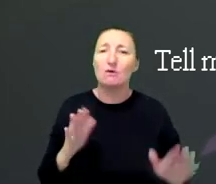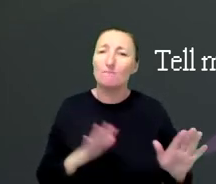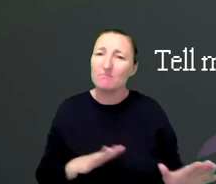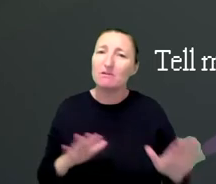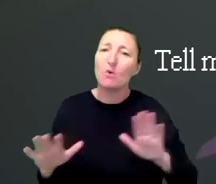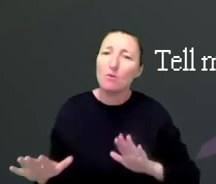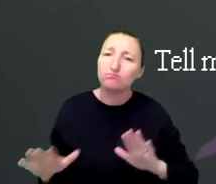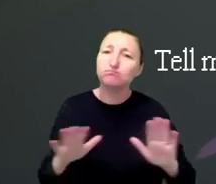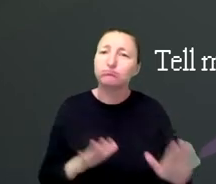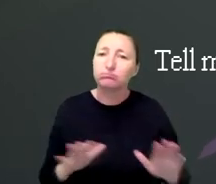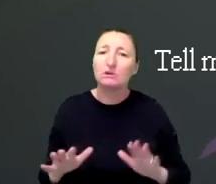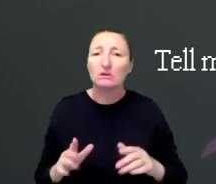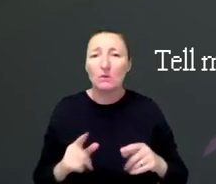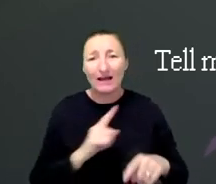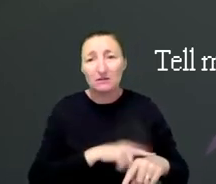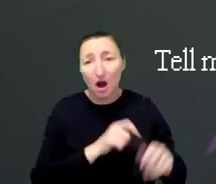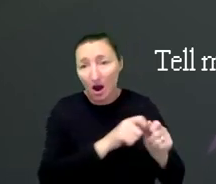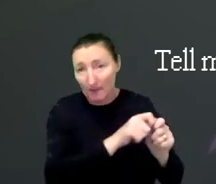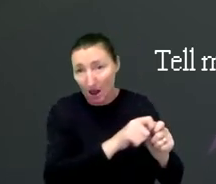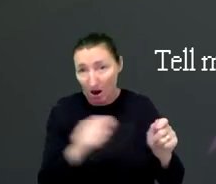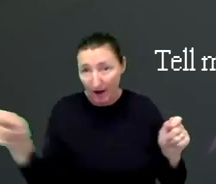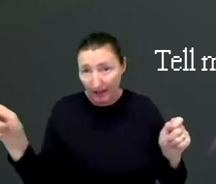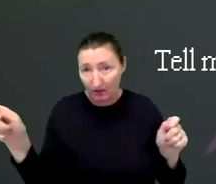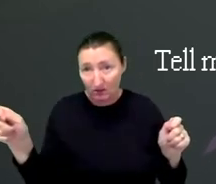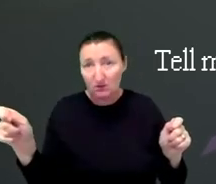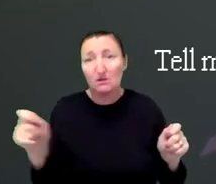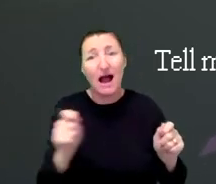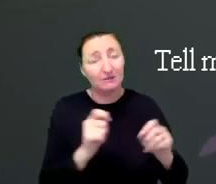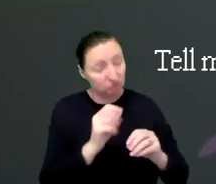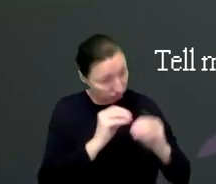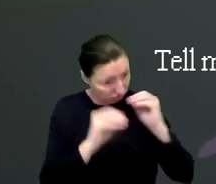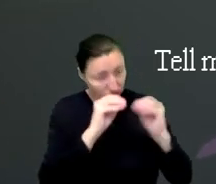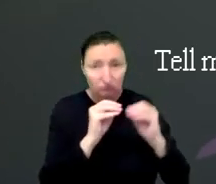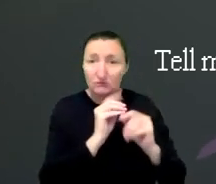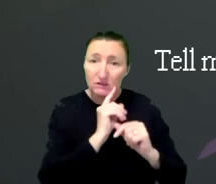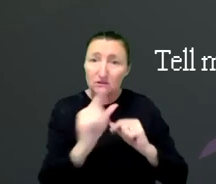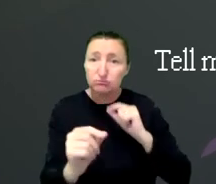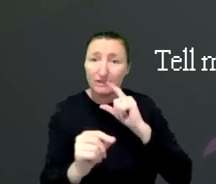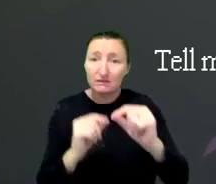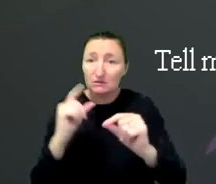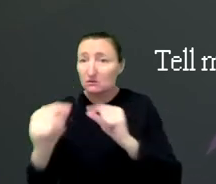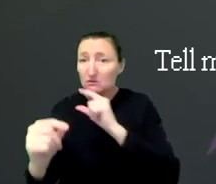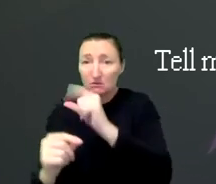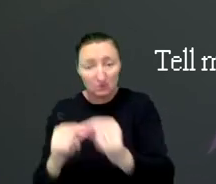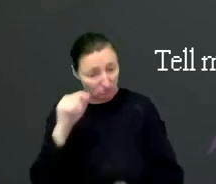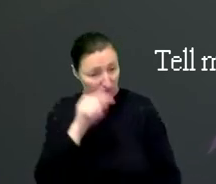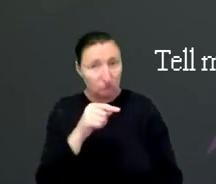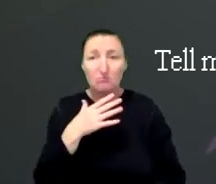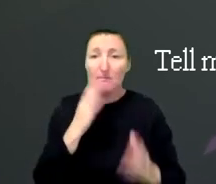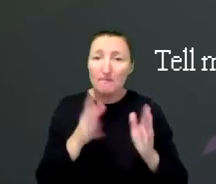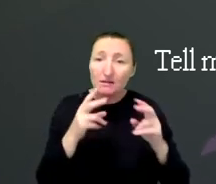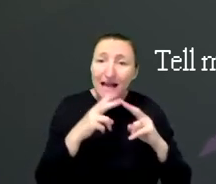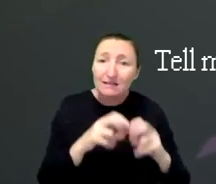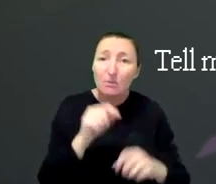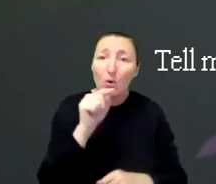timeline. We basically set up these different sprints for the different things that needed to be built or discussed or explored. We had some